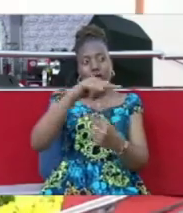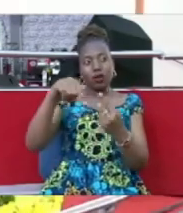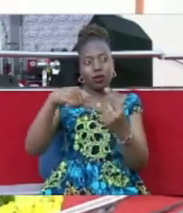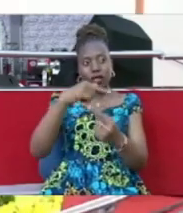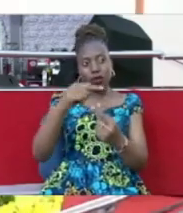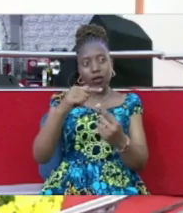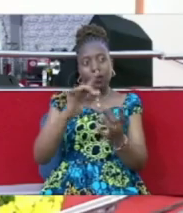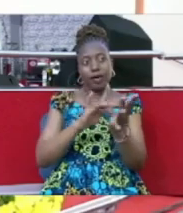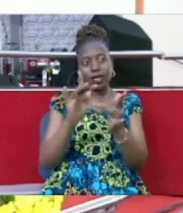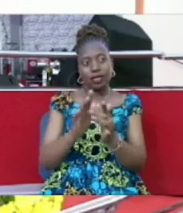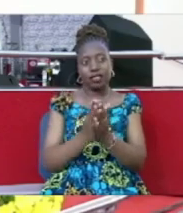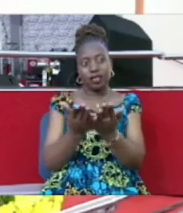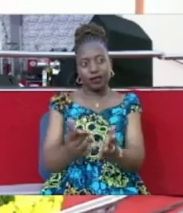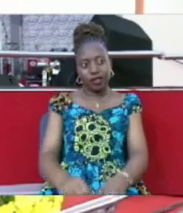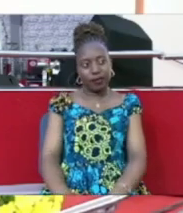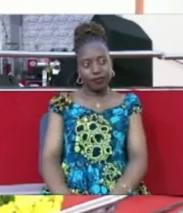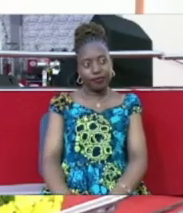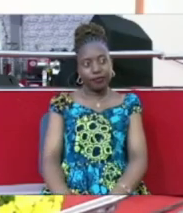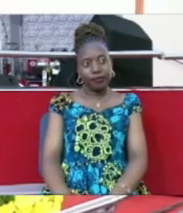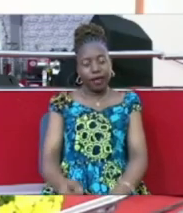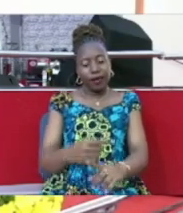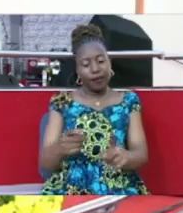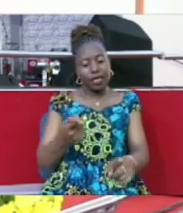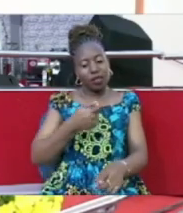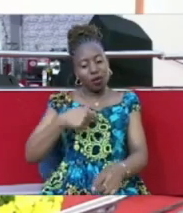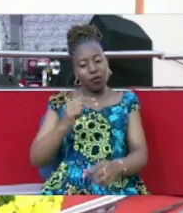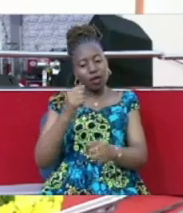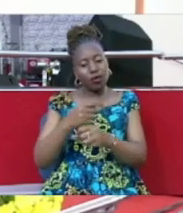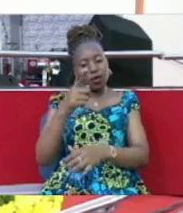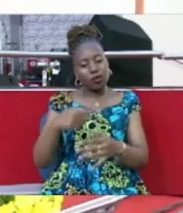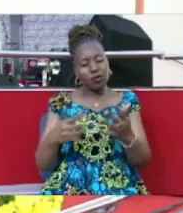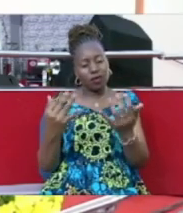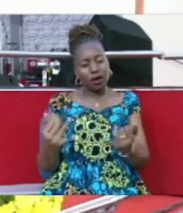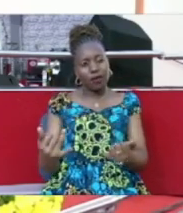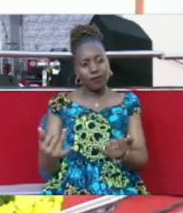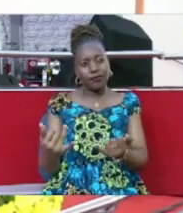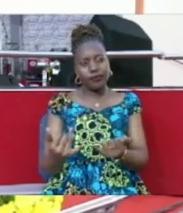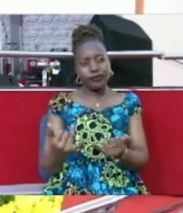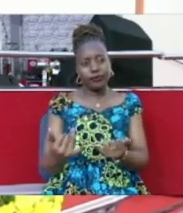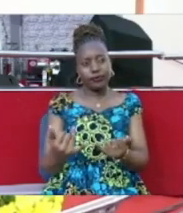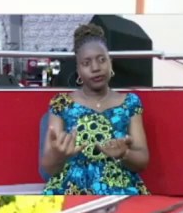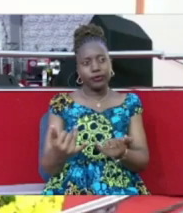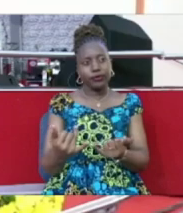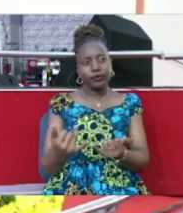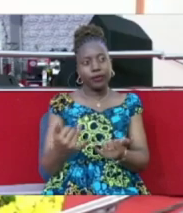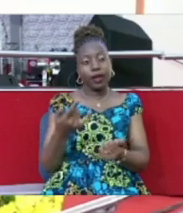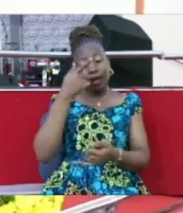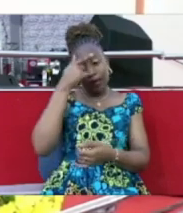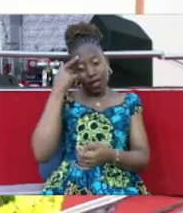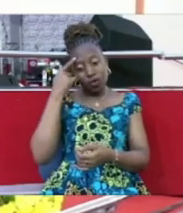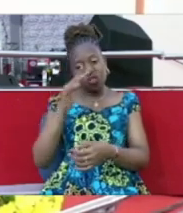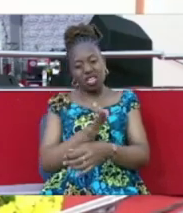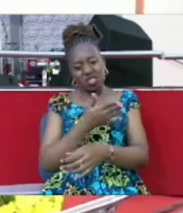maandiko. But what are we doing? What are we doing in the current dispensation? Wakati huu tunafanya nini? Because it has been in every